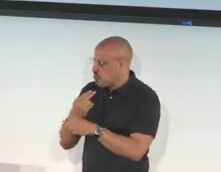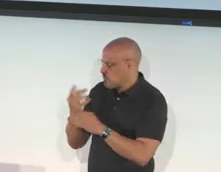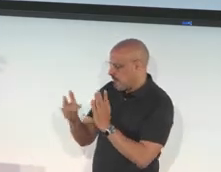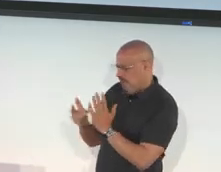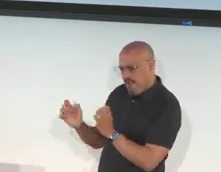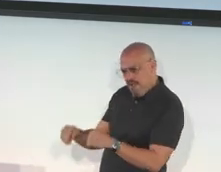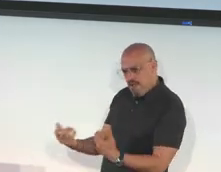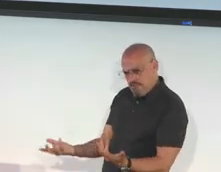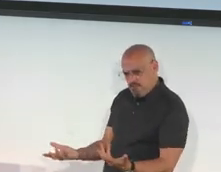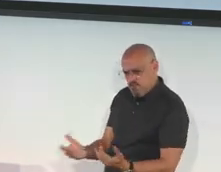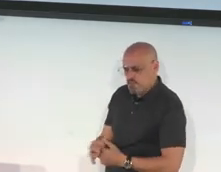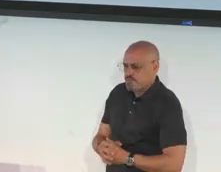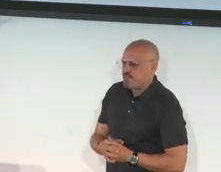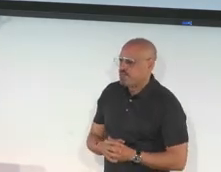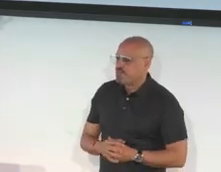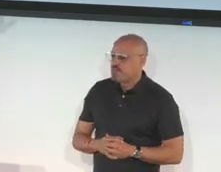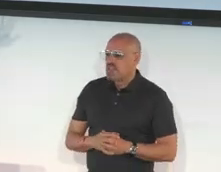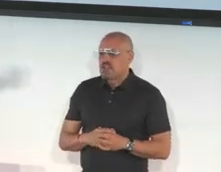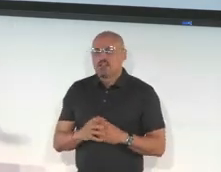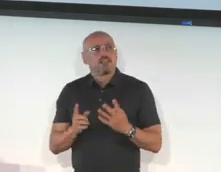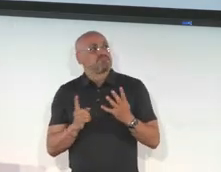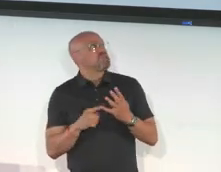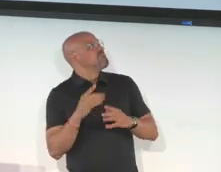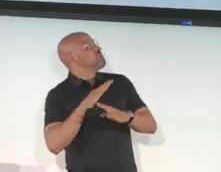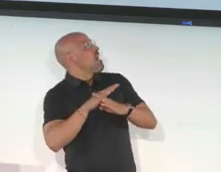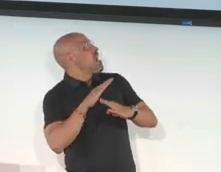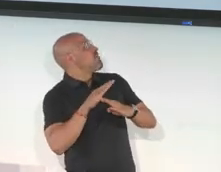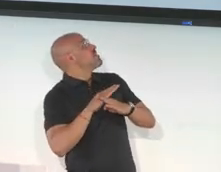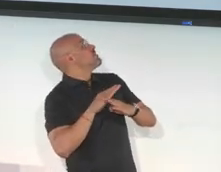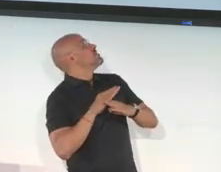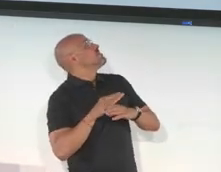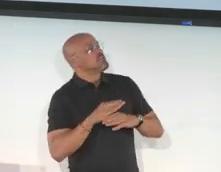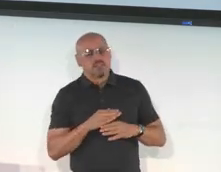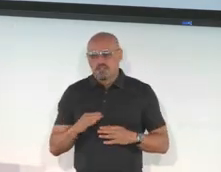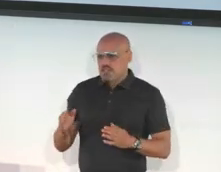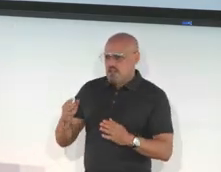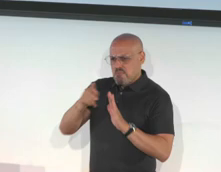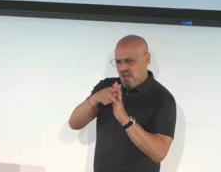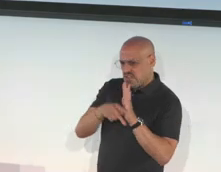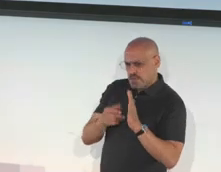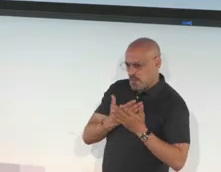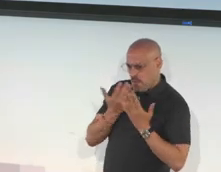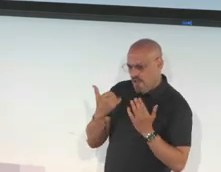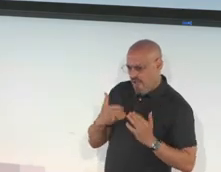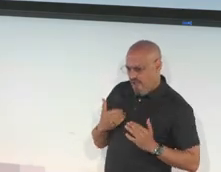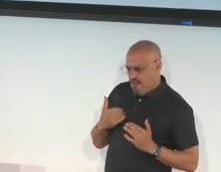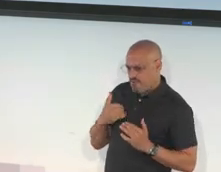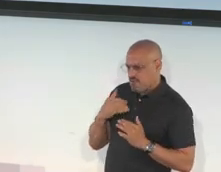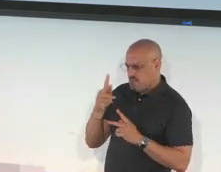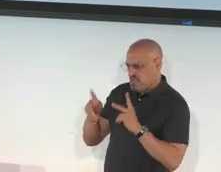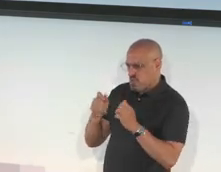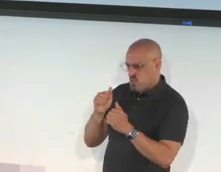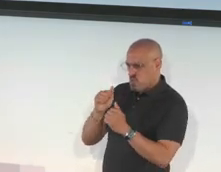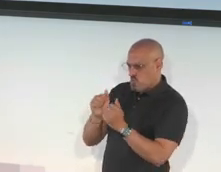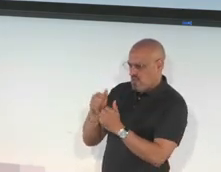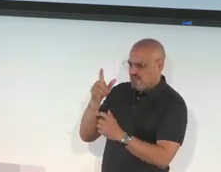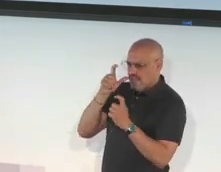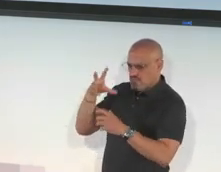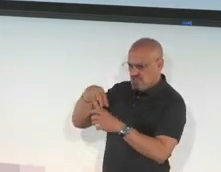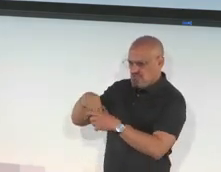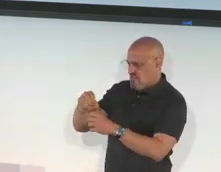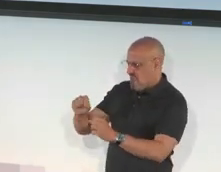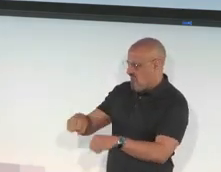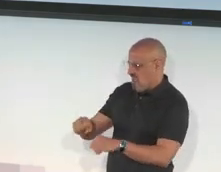technology. And policy barriers. We don't have any specific policy barriers that stop people with glasses participating. We don't